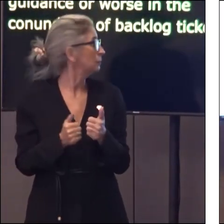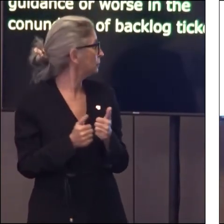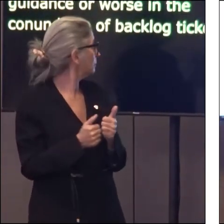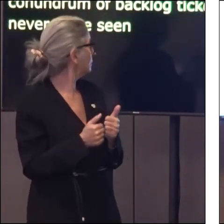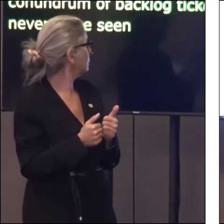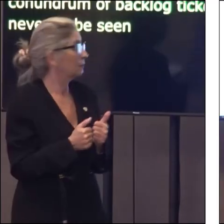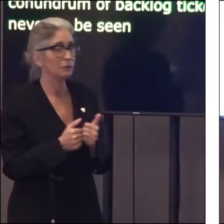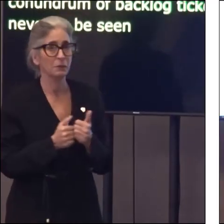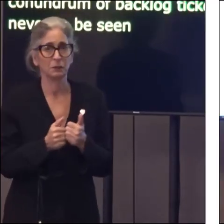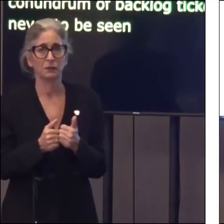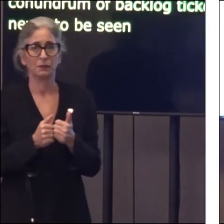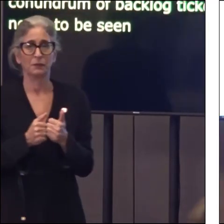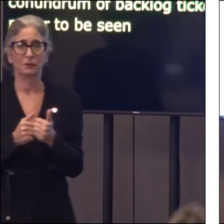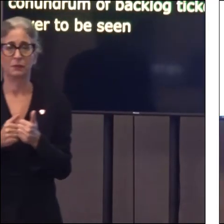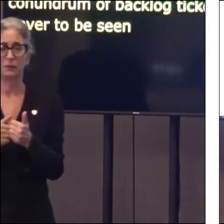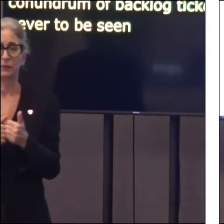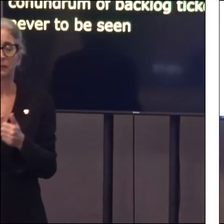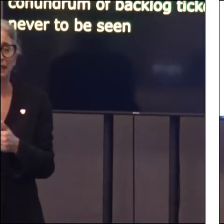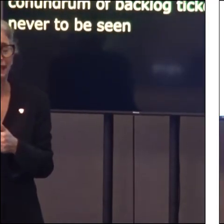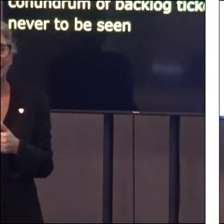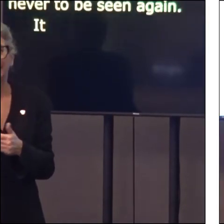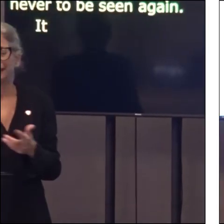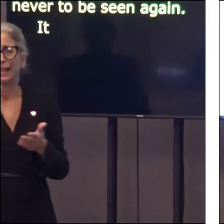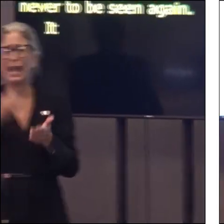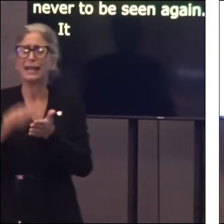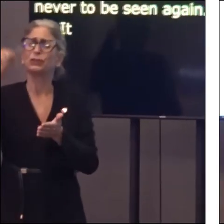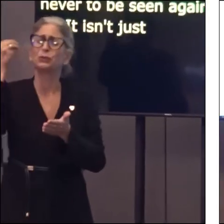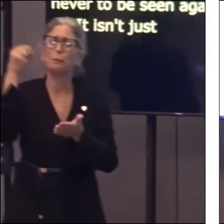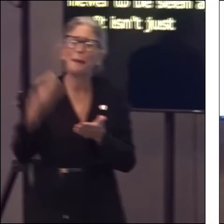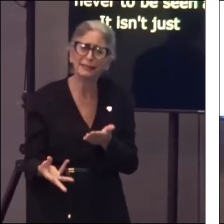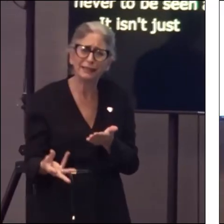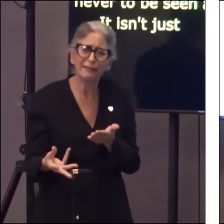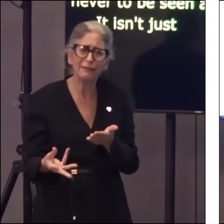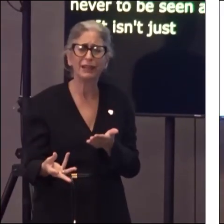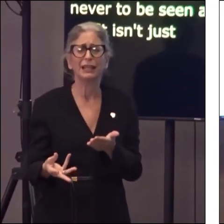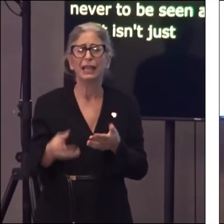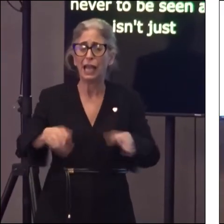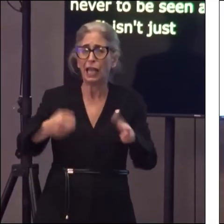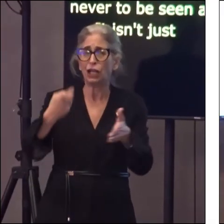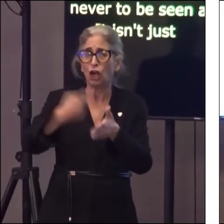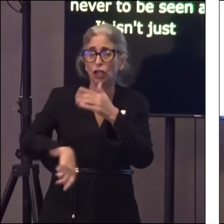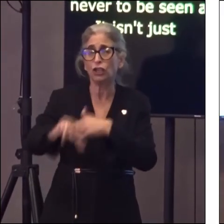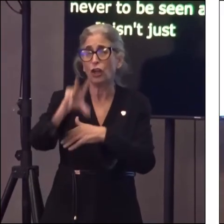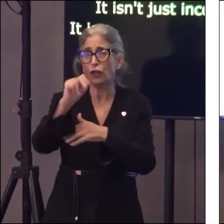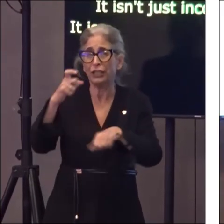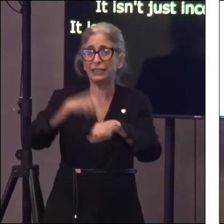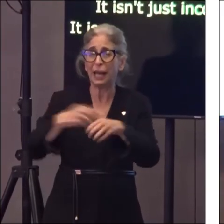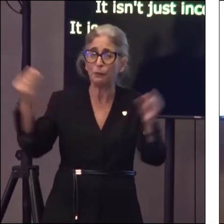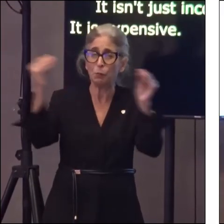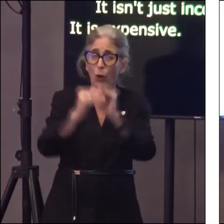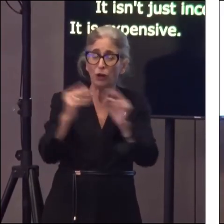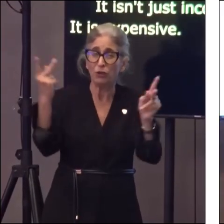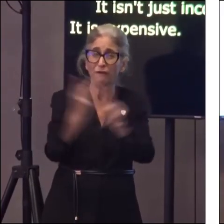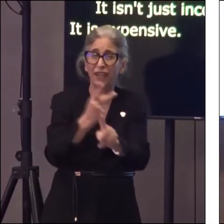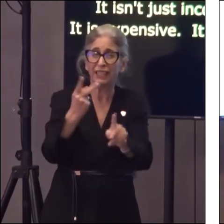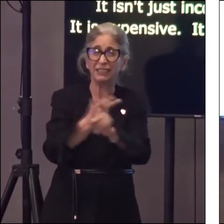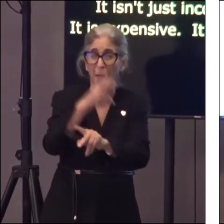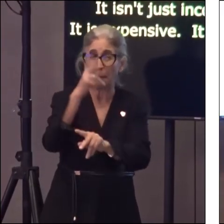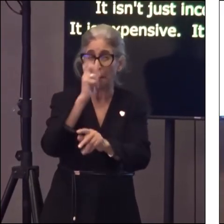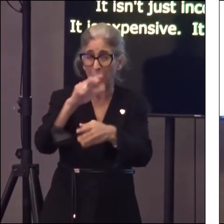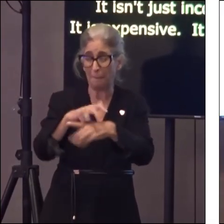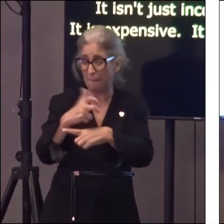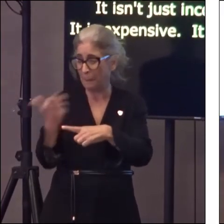It isn't just inconvenient, it is expensive. It costs 30 times more to fix a bug in